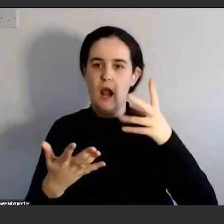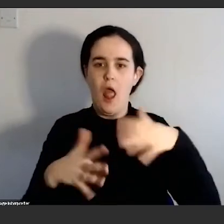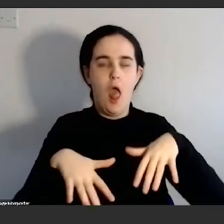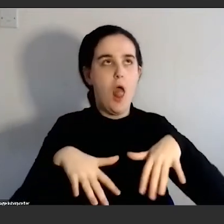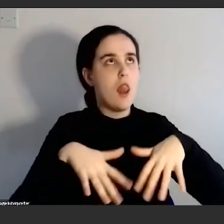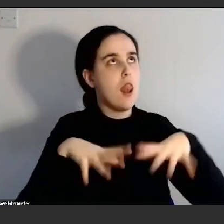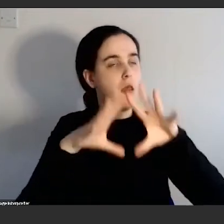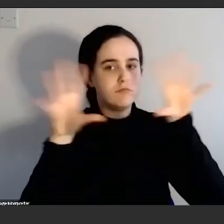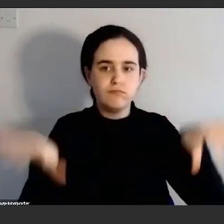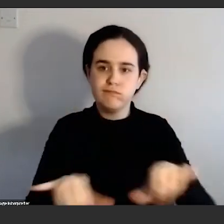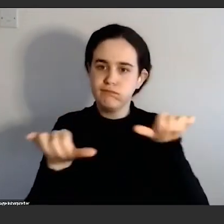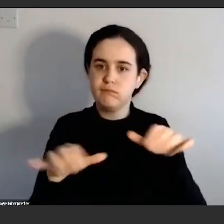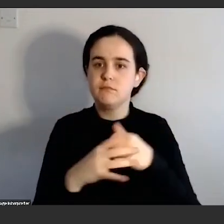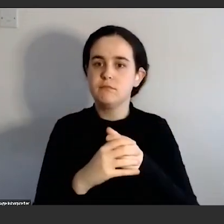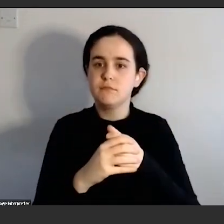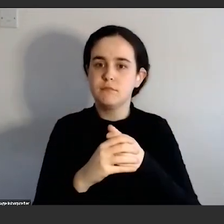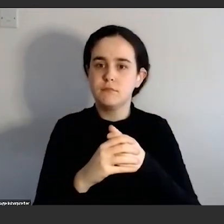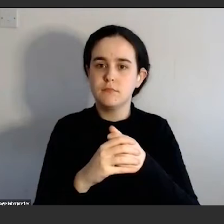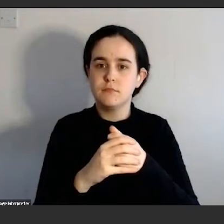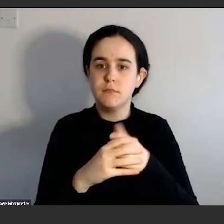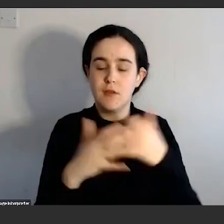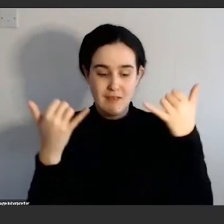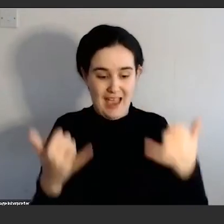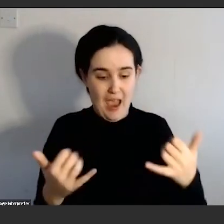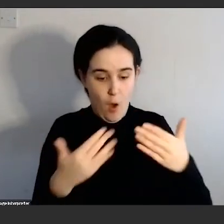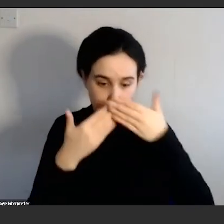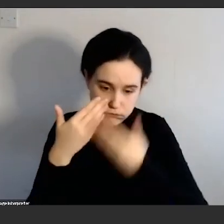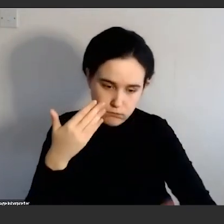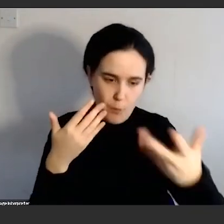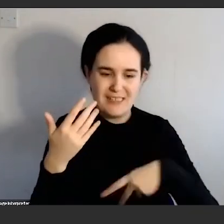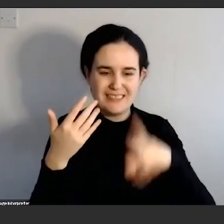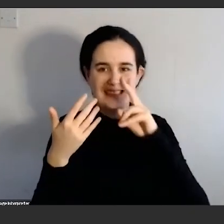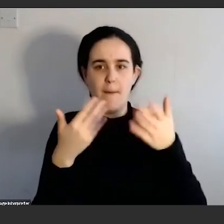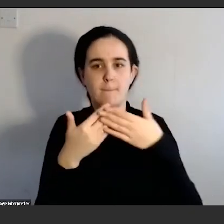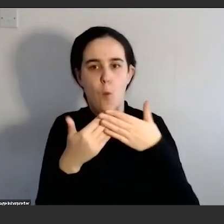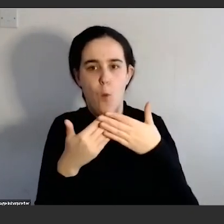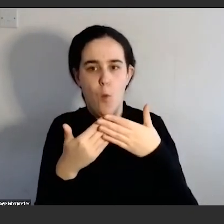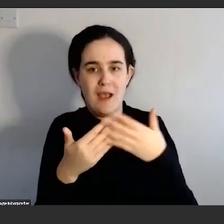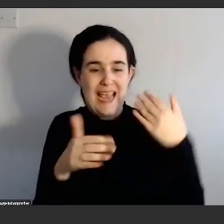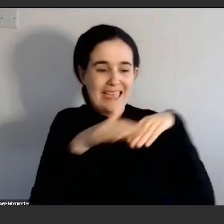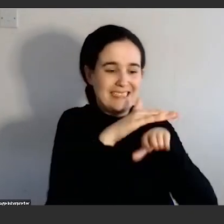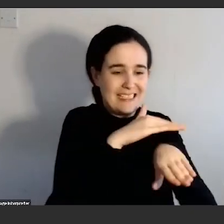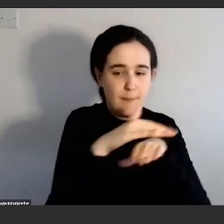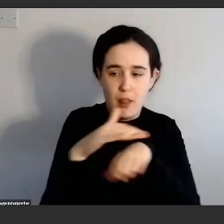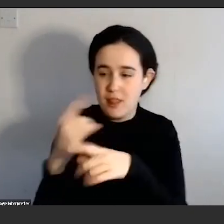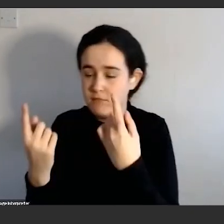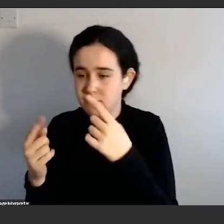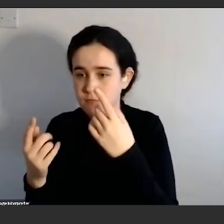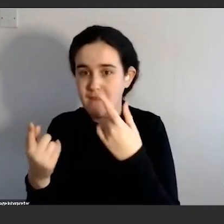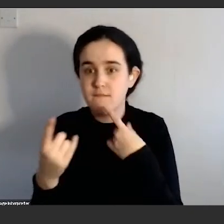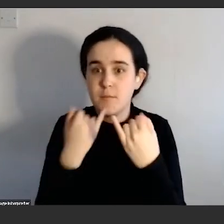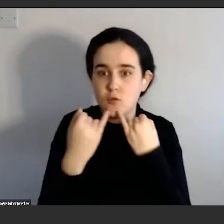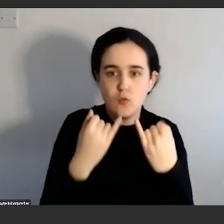ground. So organizations like Access Israel here in Israel, for instance, help us to ensure that